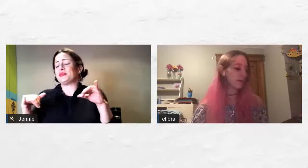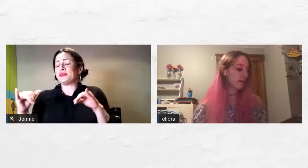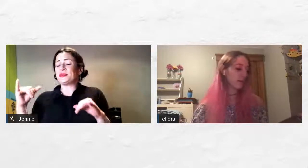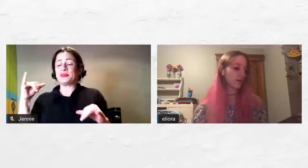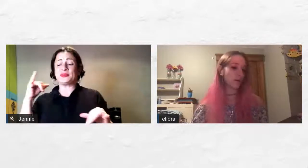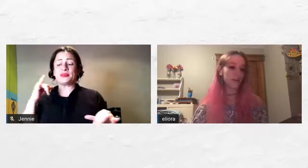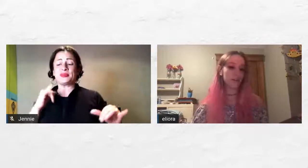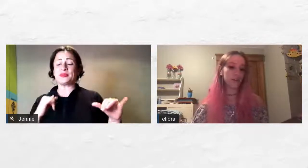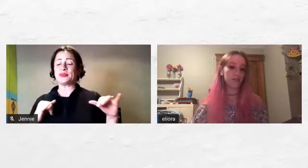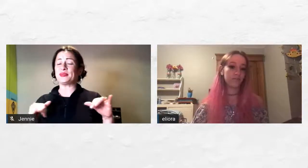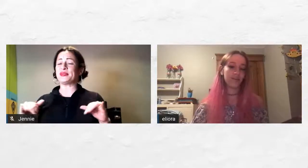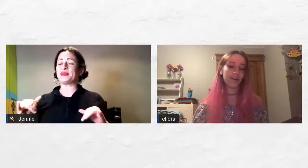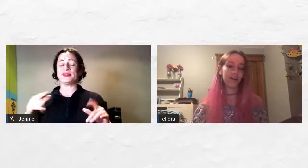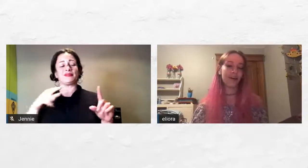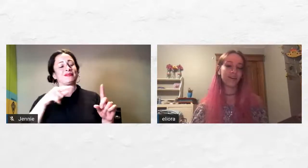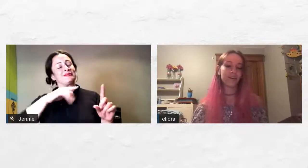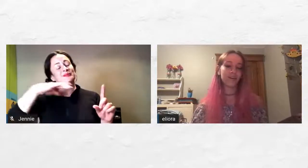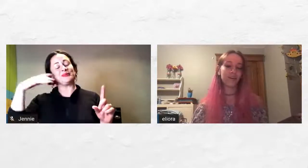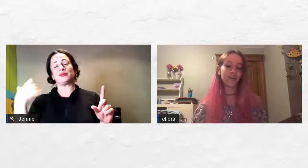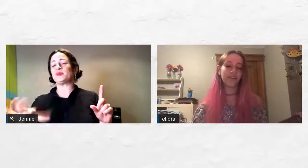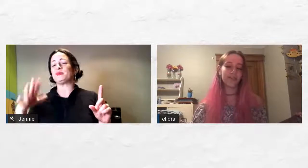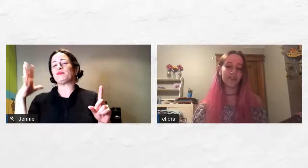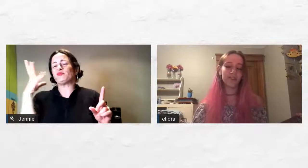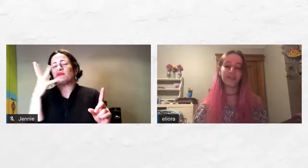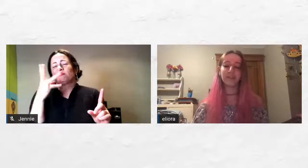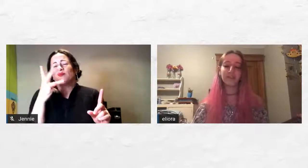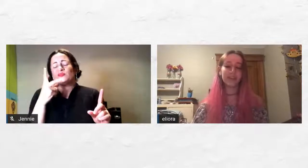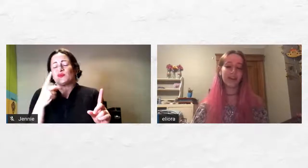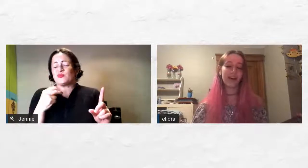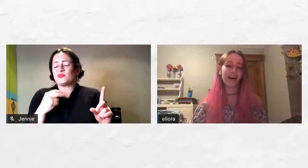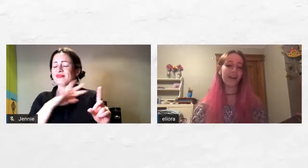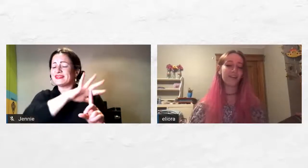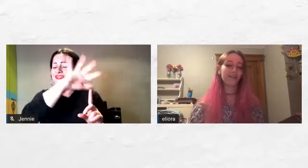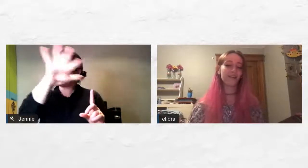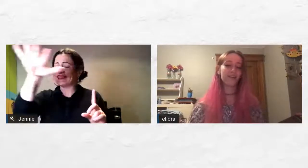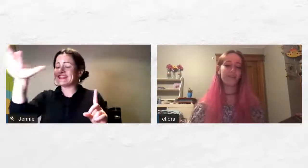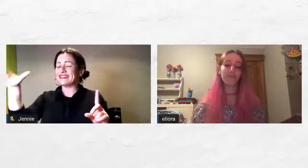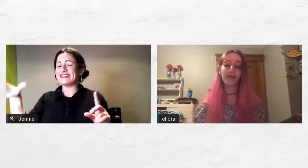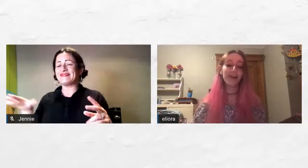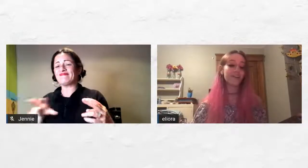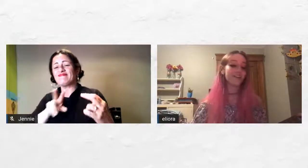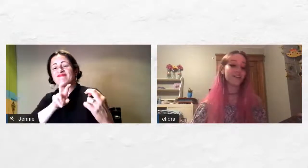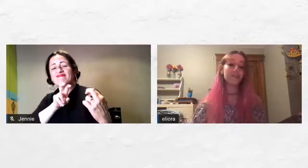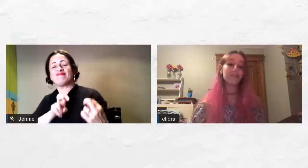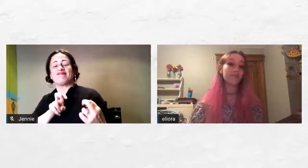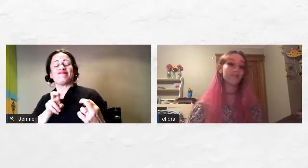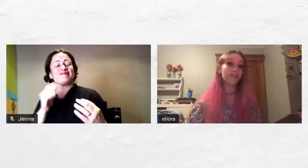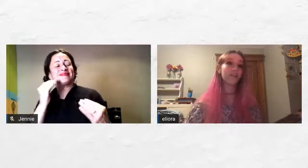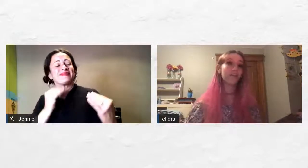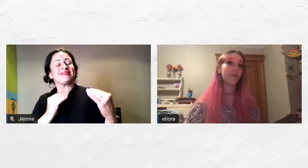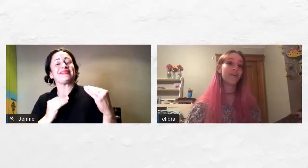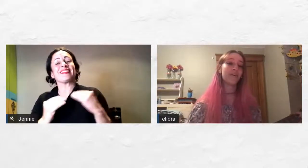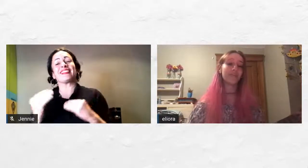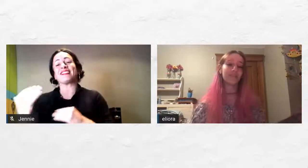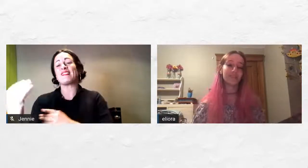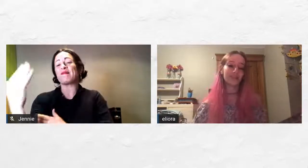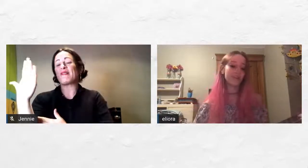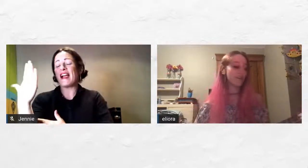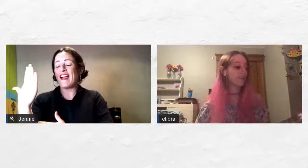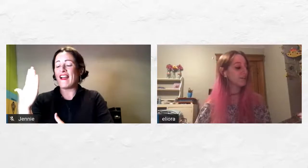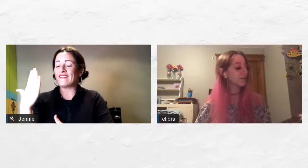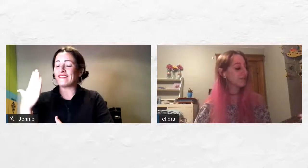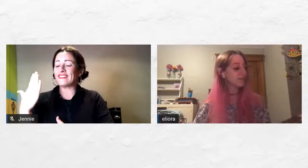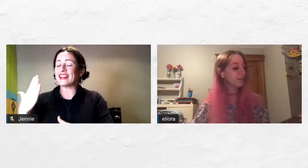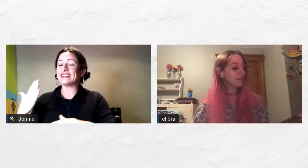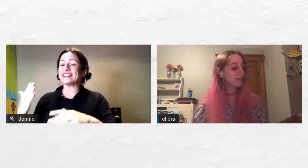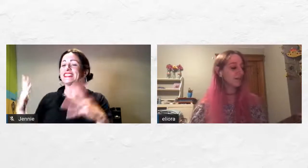Ooh, nothing finer in this diner than breakfast before the sun.